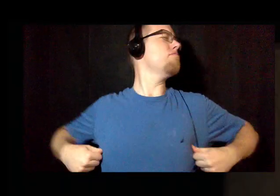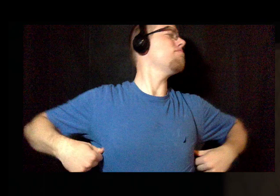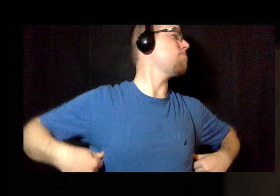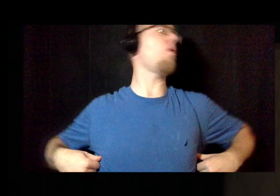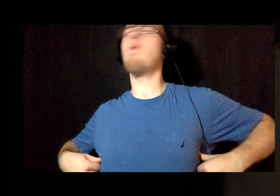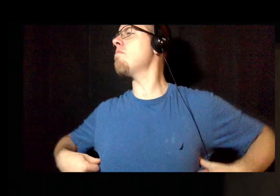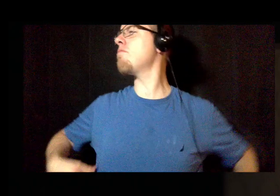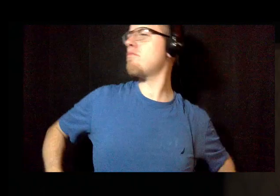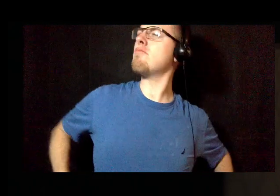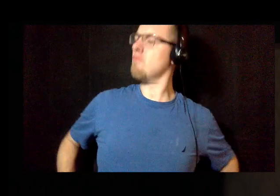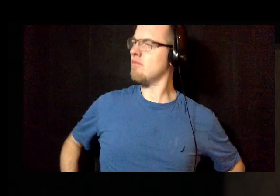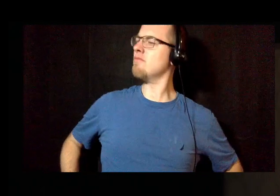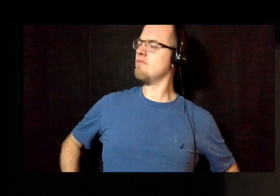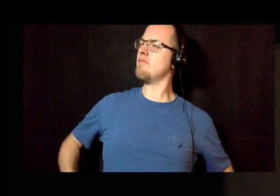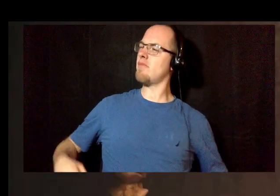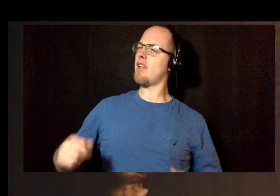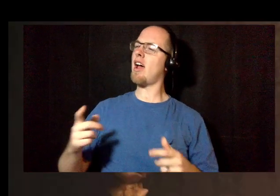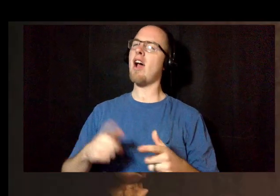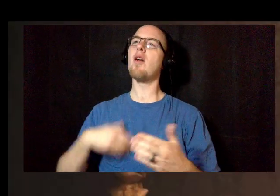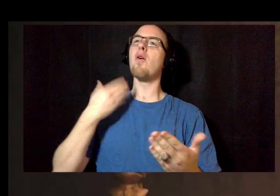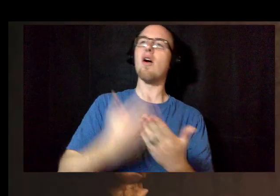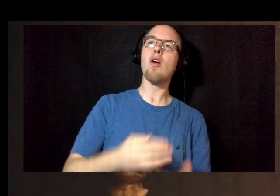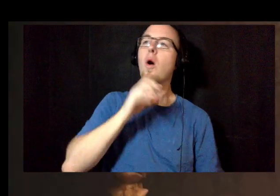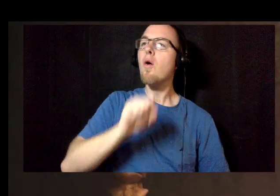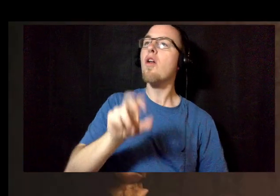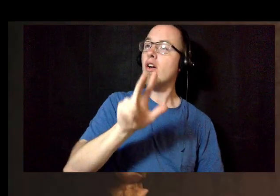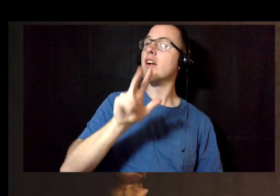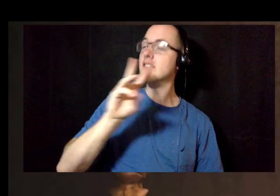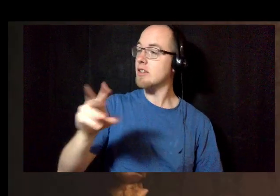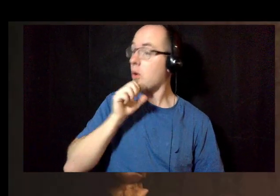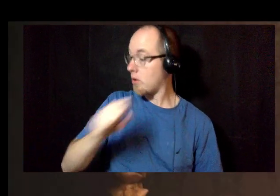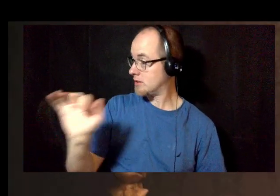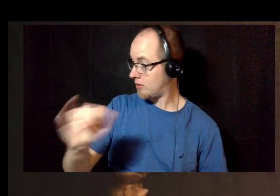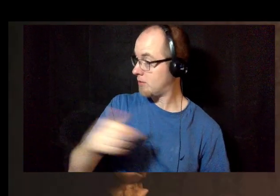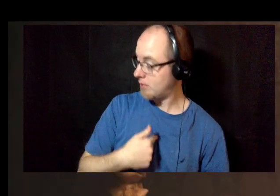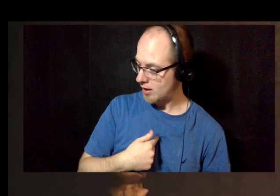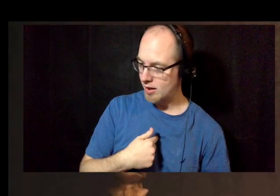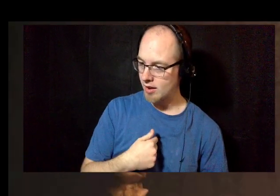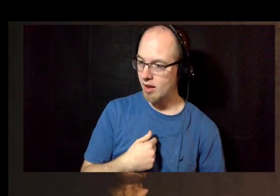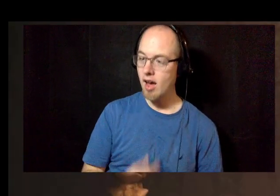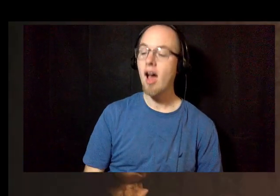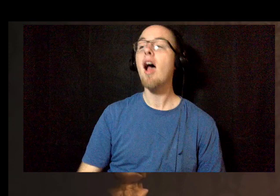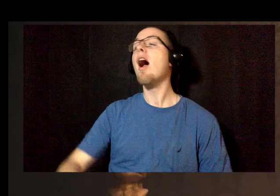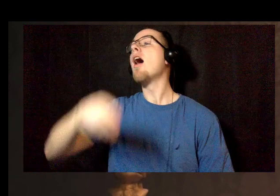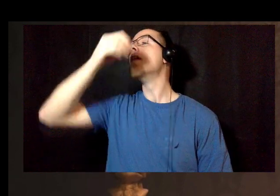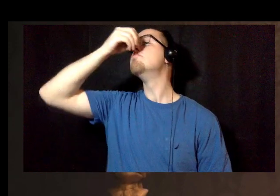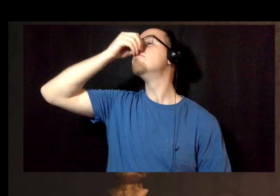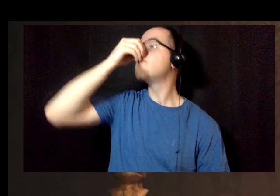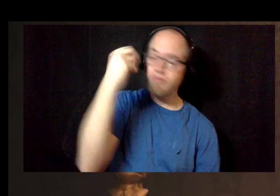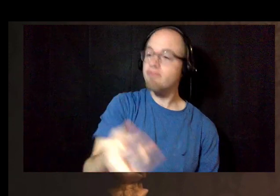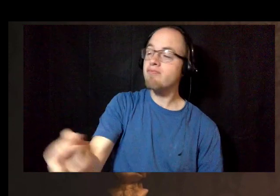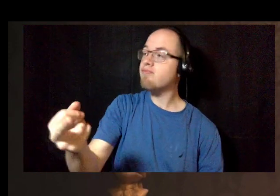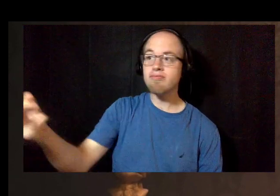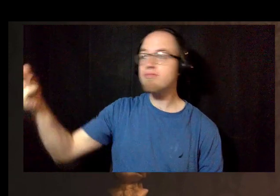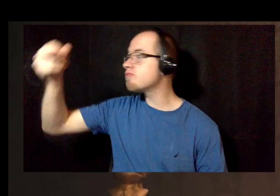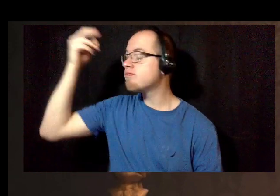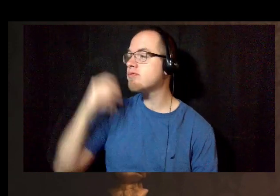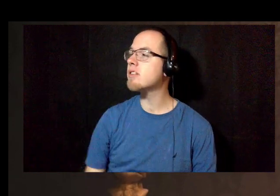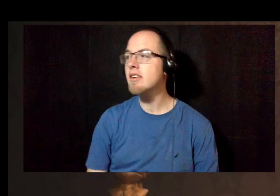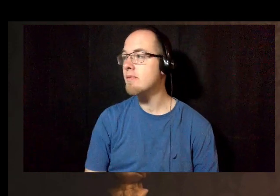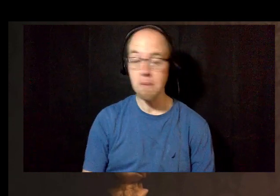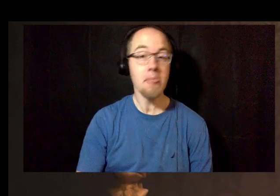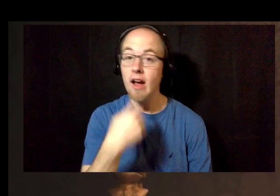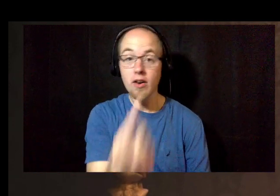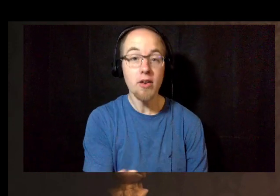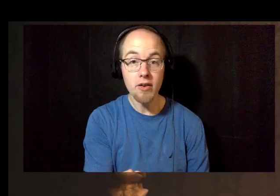mate. And then you get to 36, my age, and you could not give a fuck, my friend. I'm telling you,